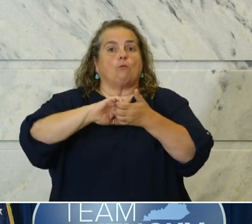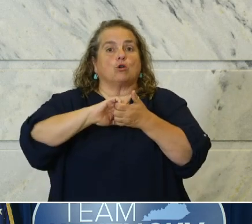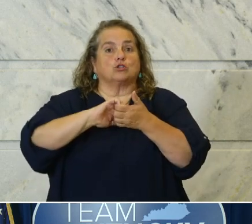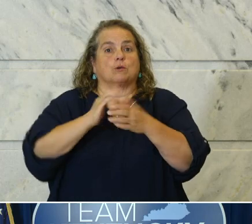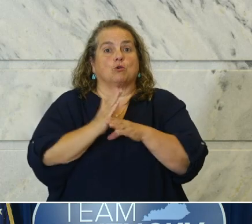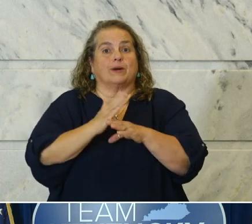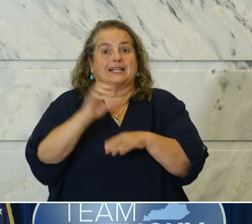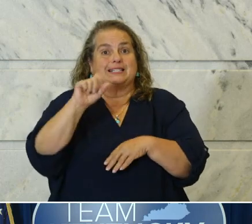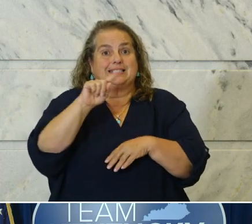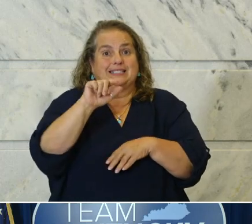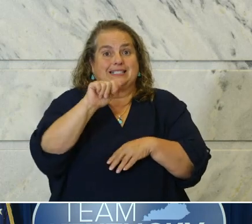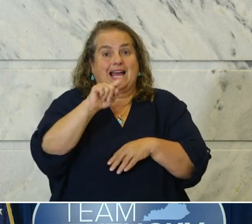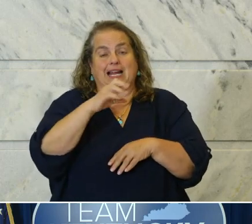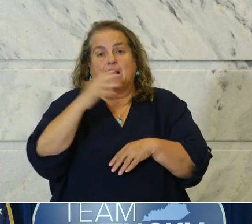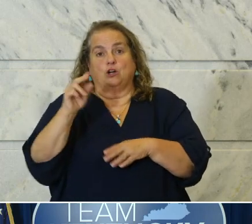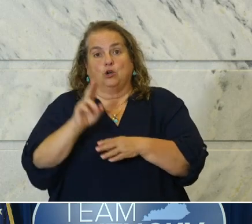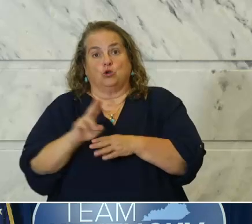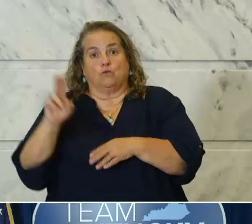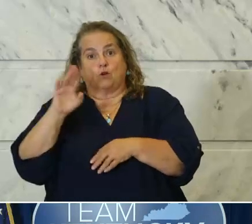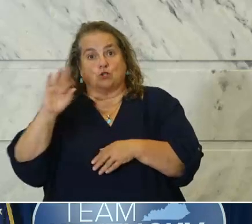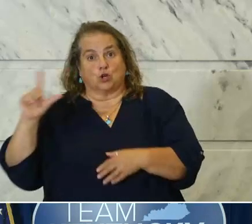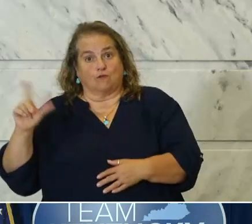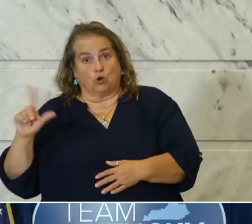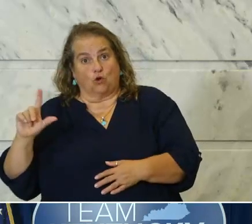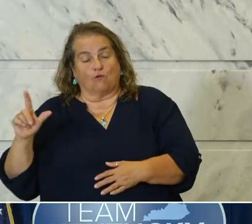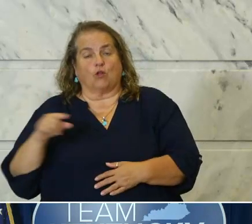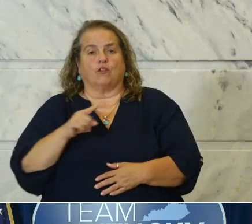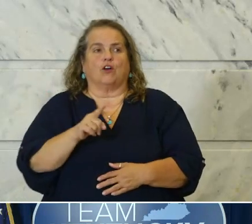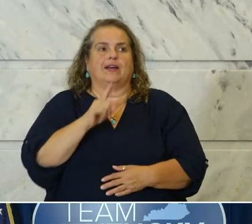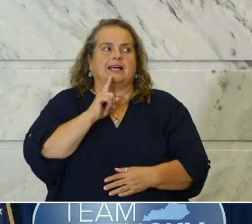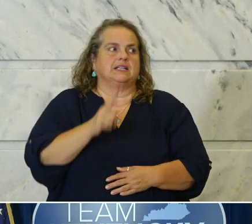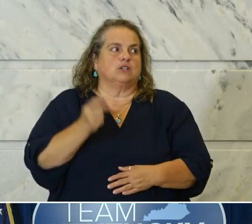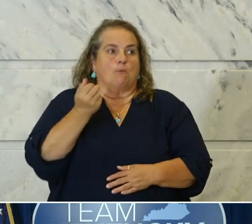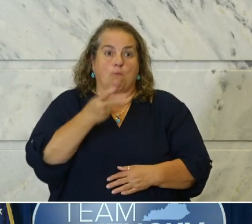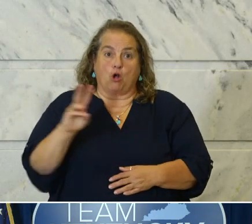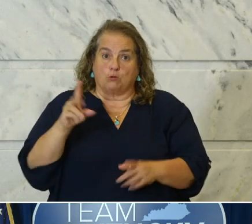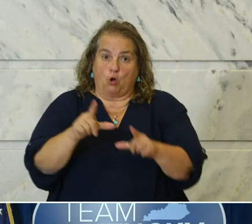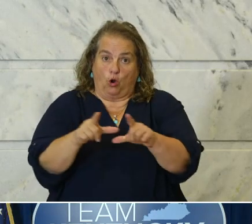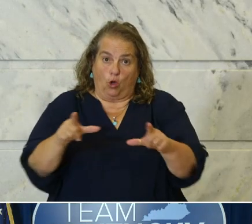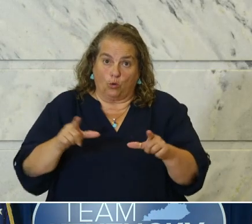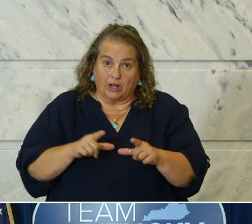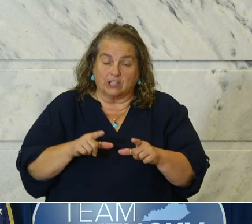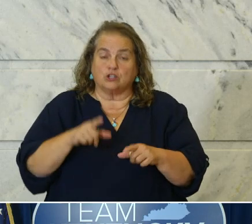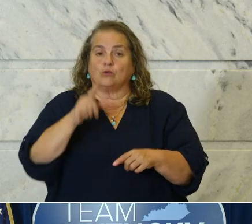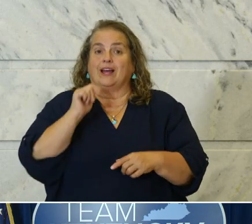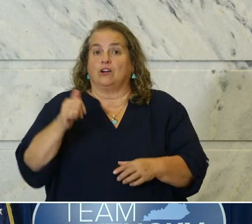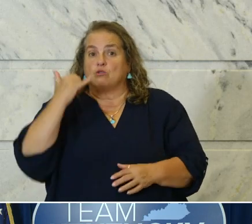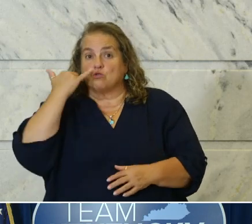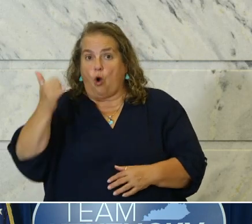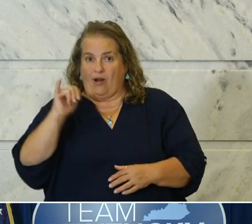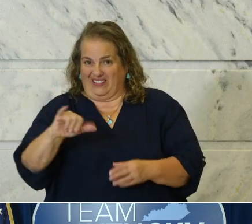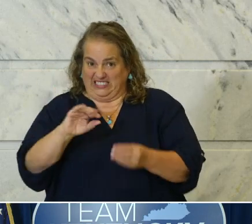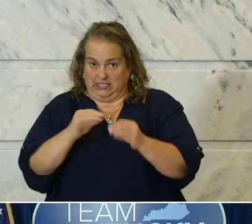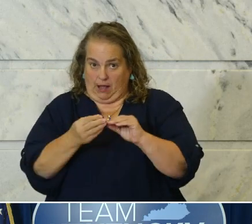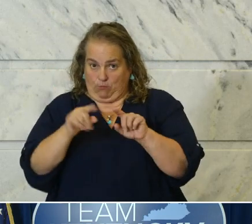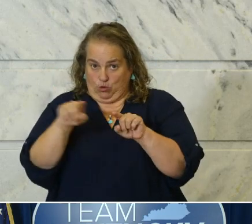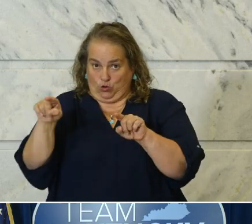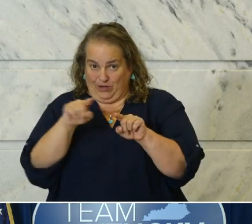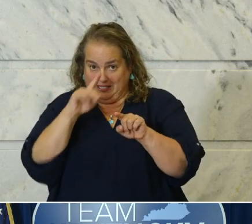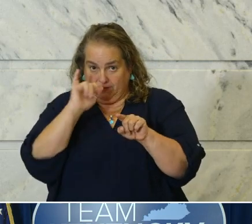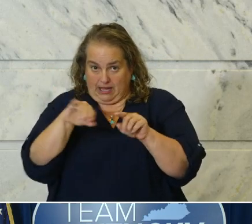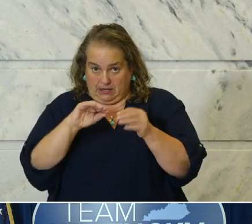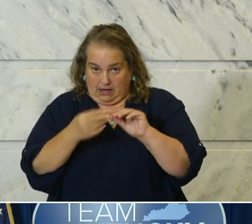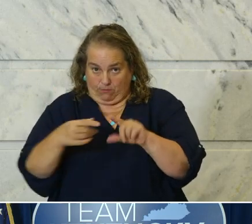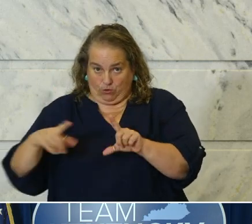state and the University of Louisville. There are multiple locations. You can call this number or you